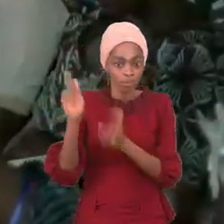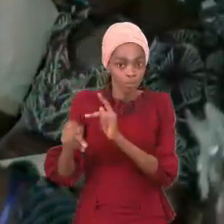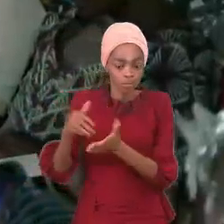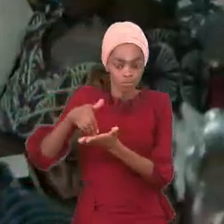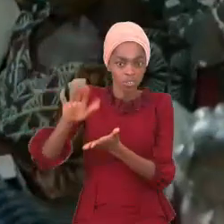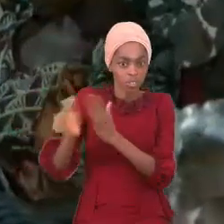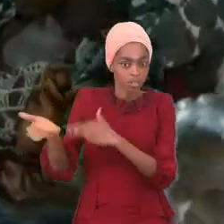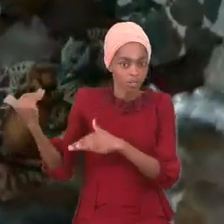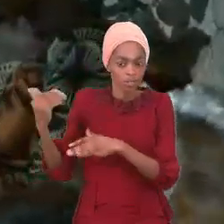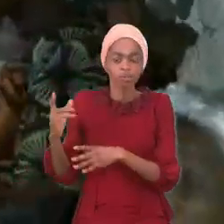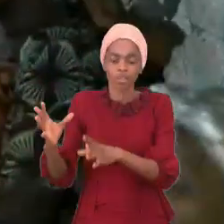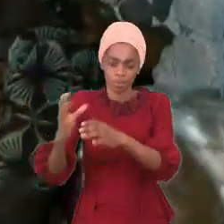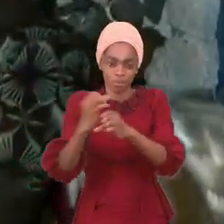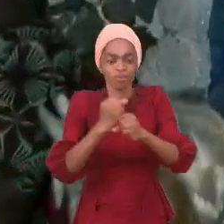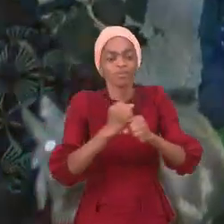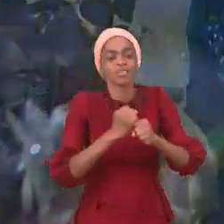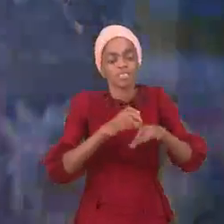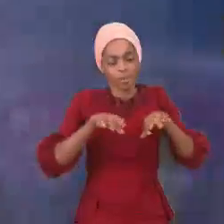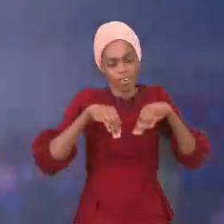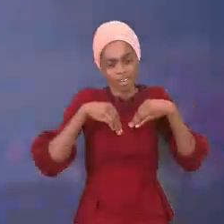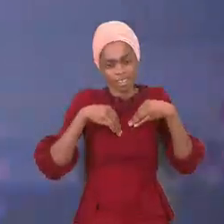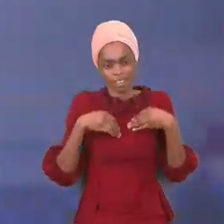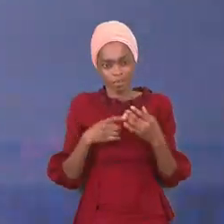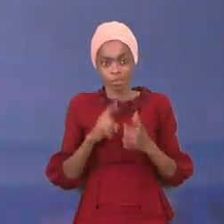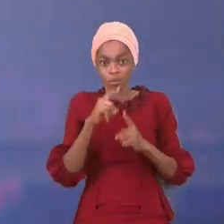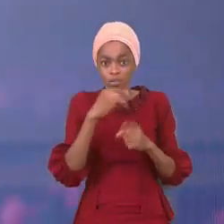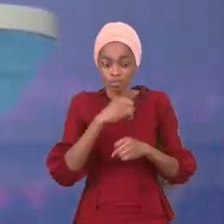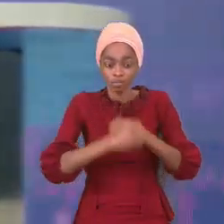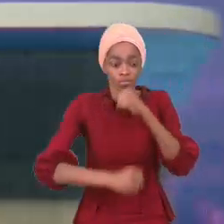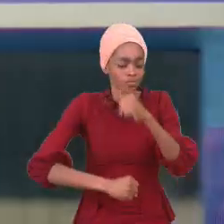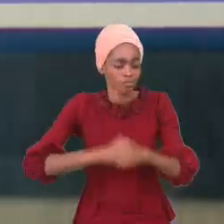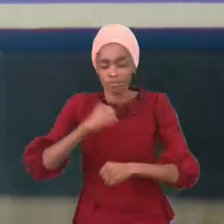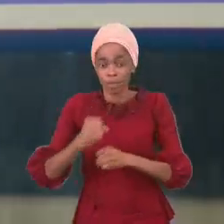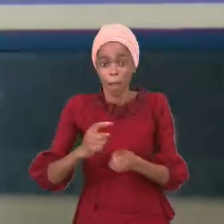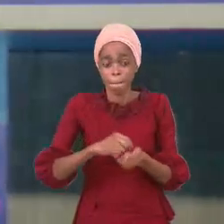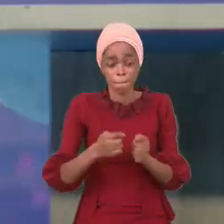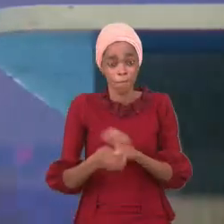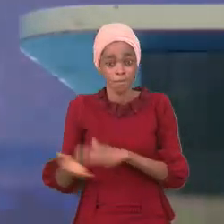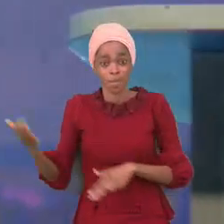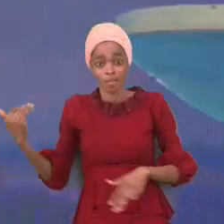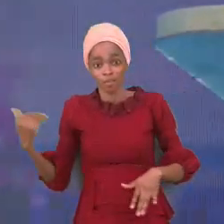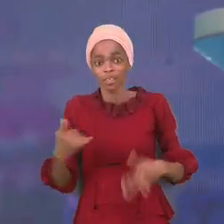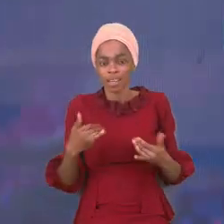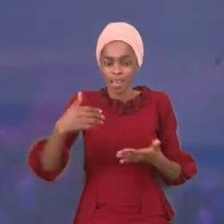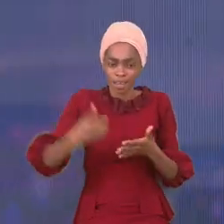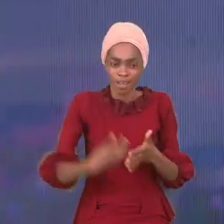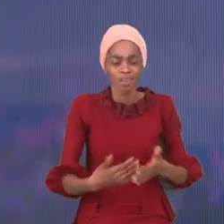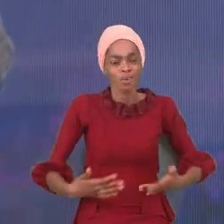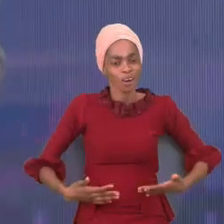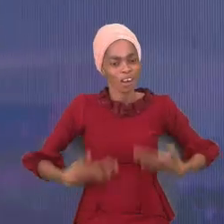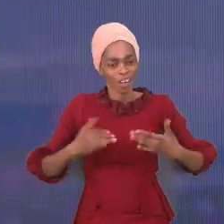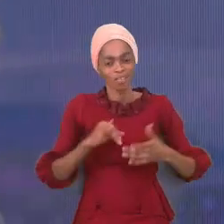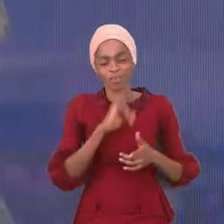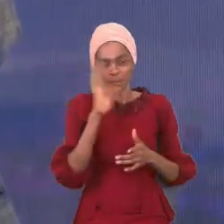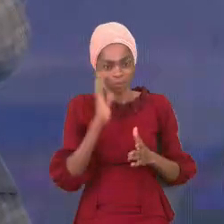will receive you. Where you had suffering and problem before, a new life will come